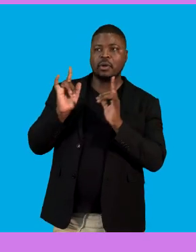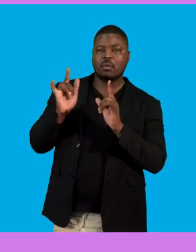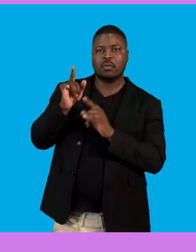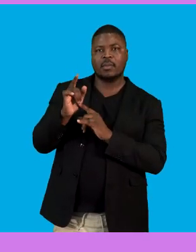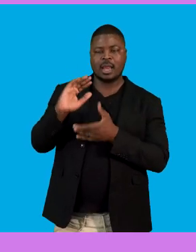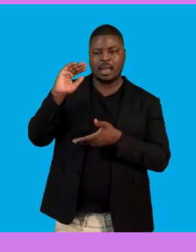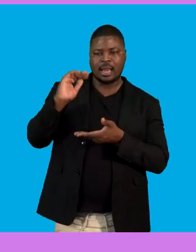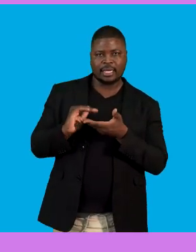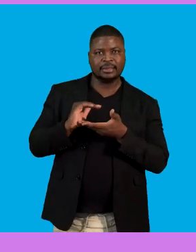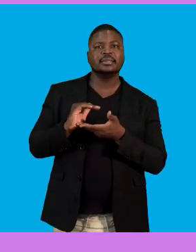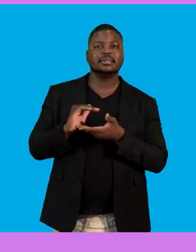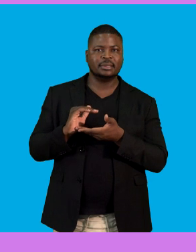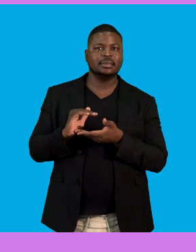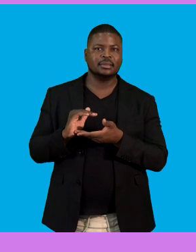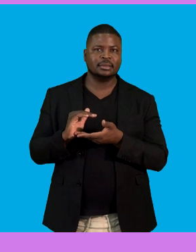than